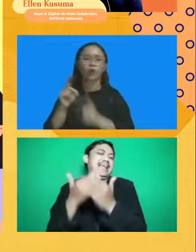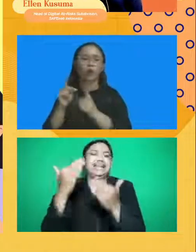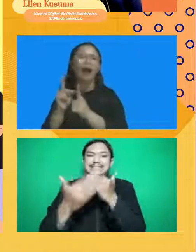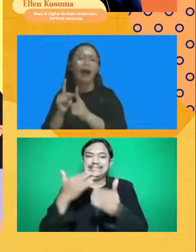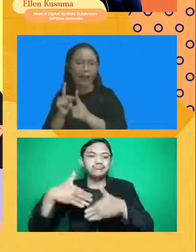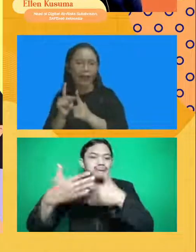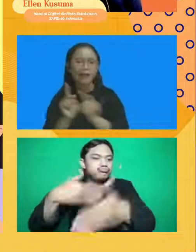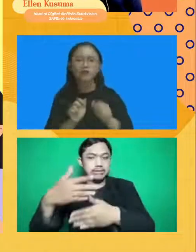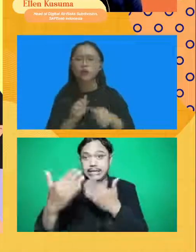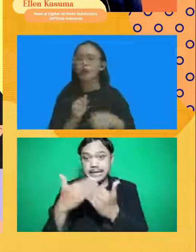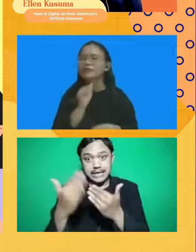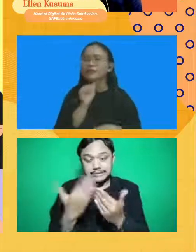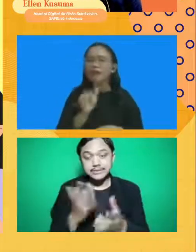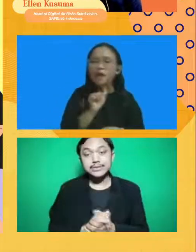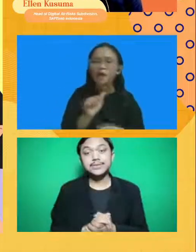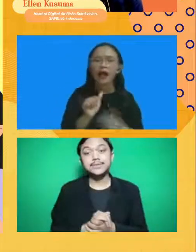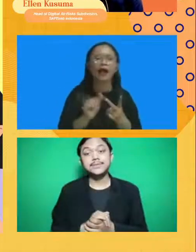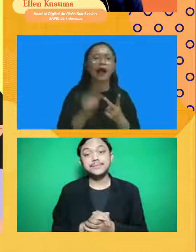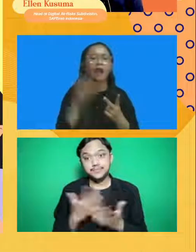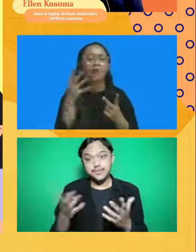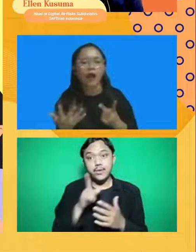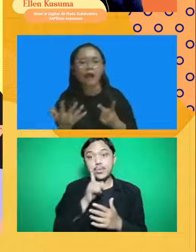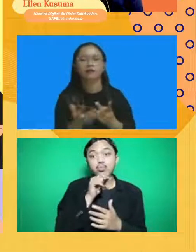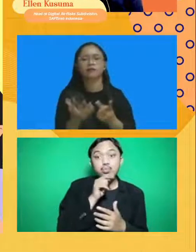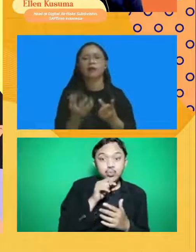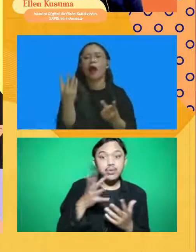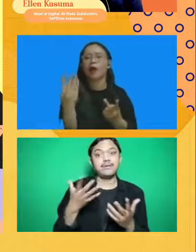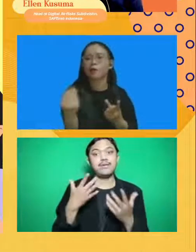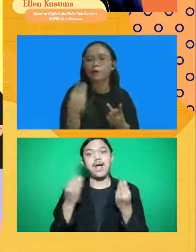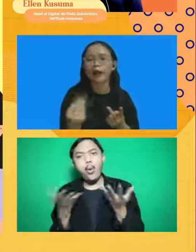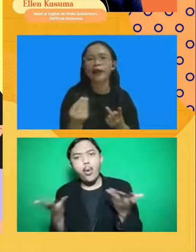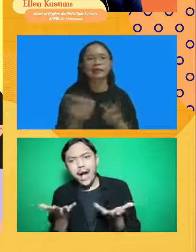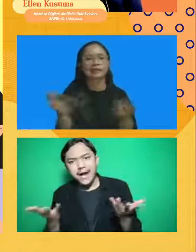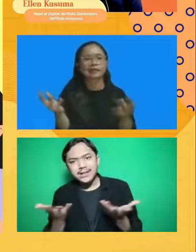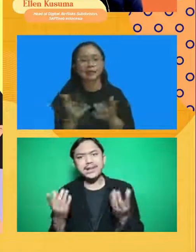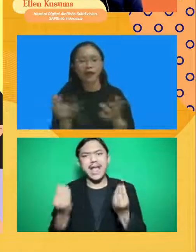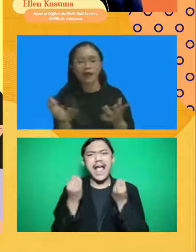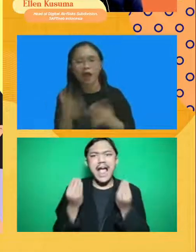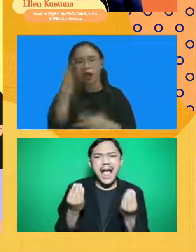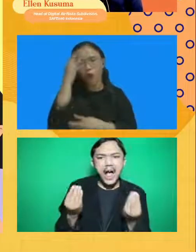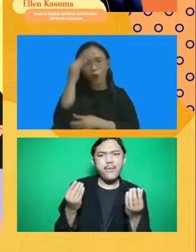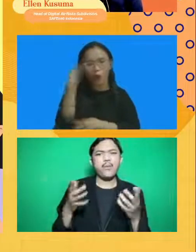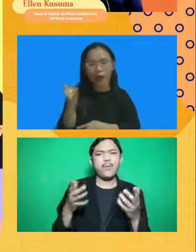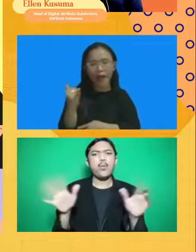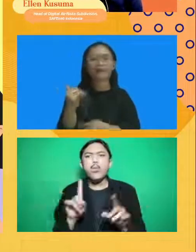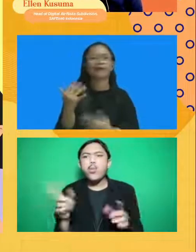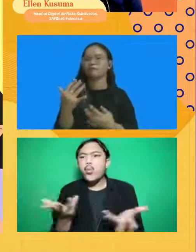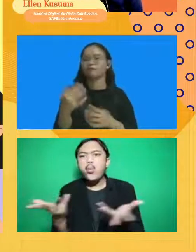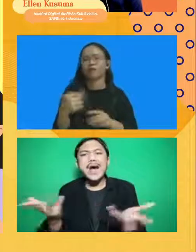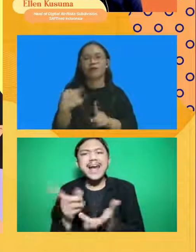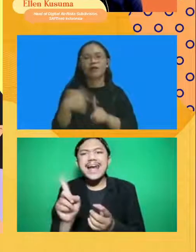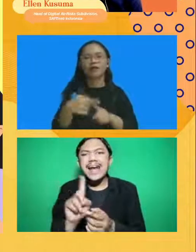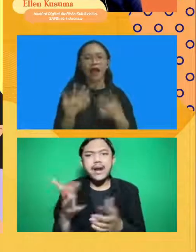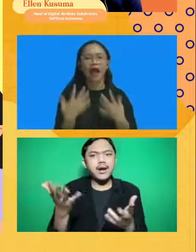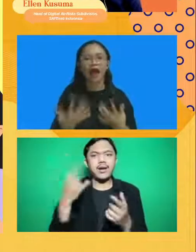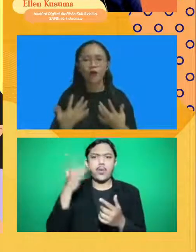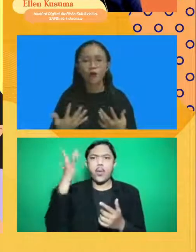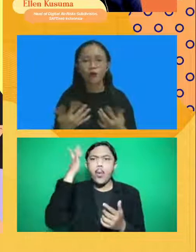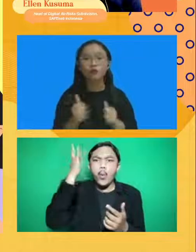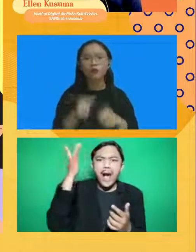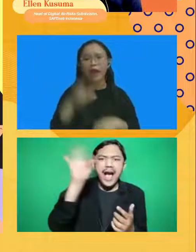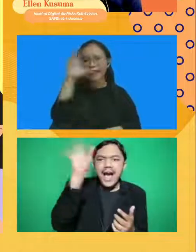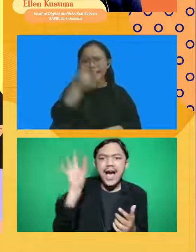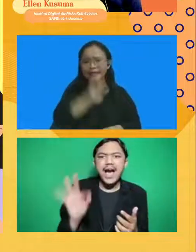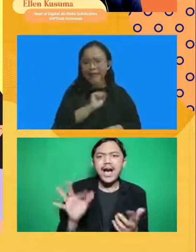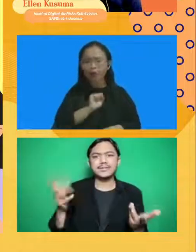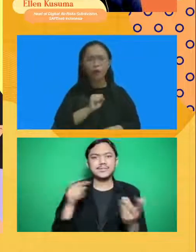what, when, where, why, and how. We could identify risks by doing this. And we can also learn the 5